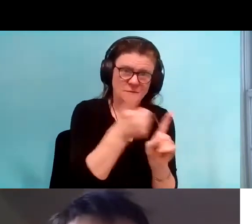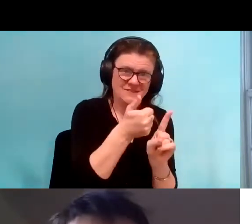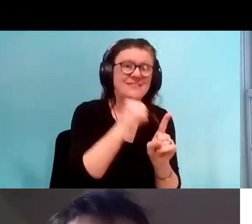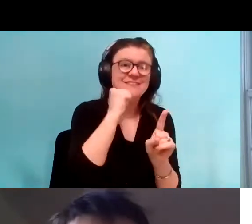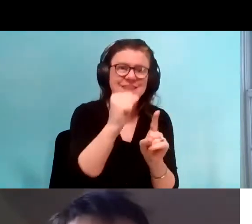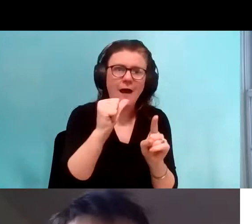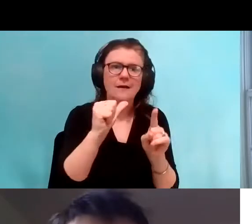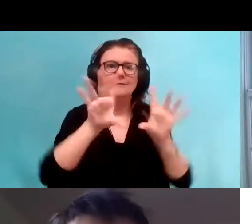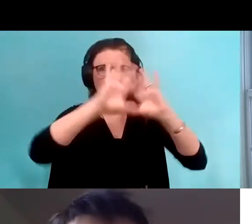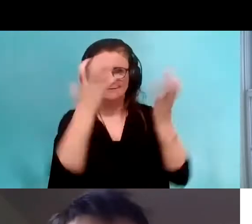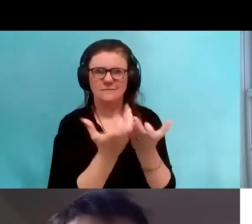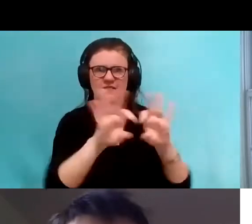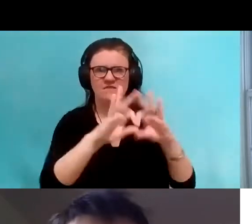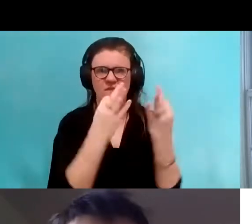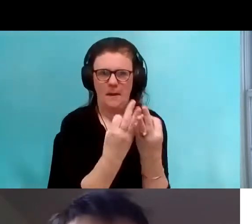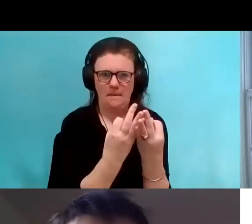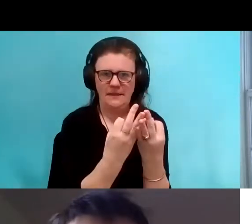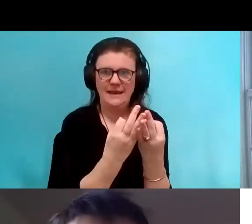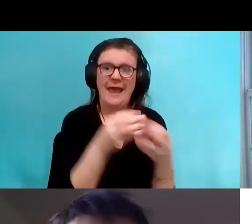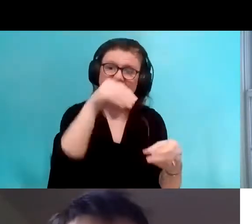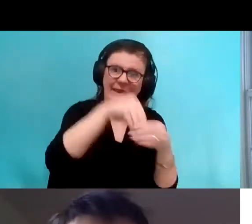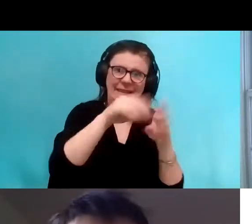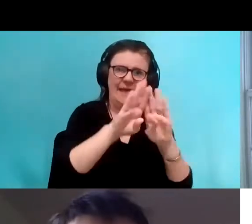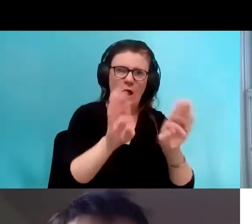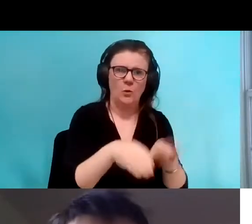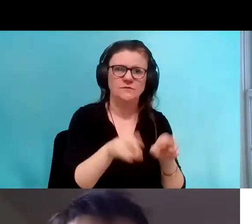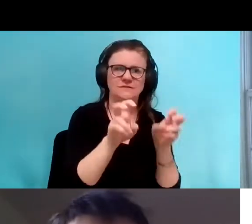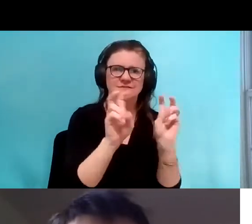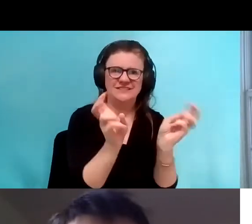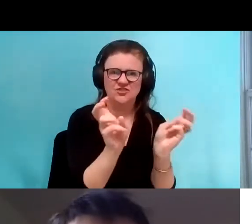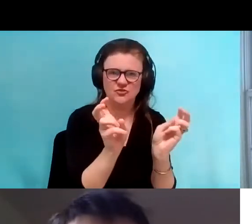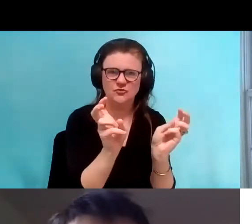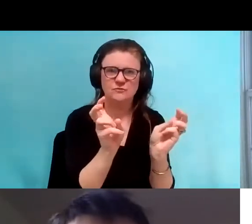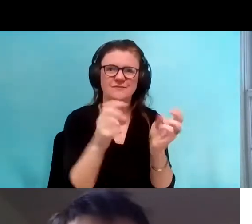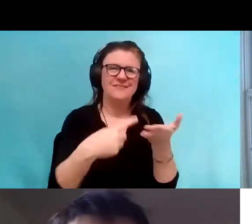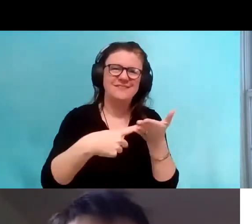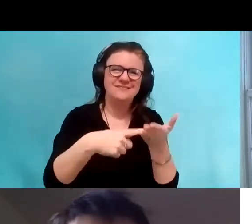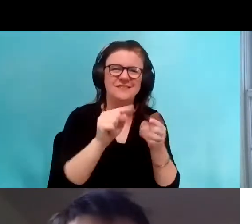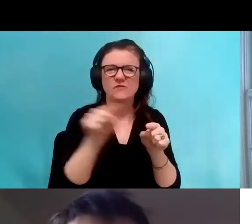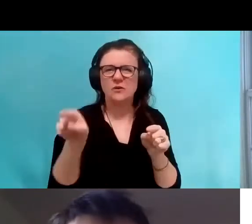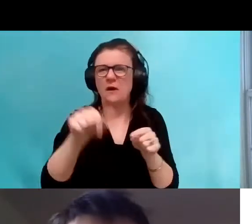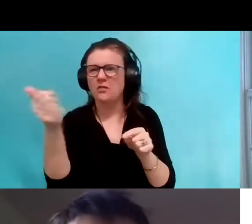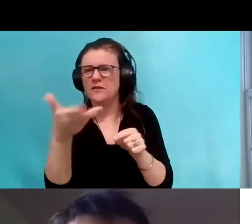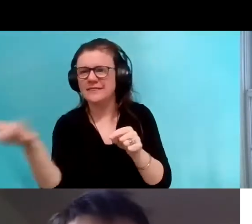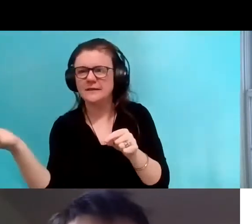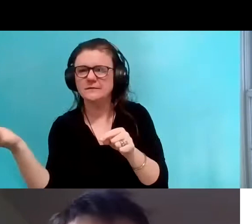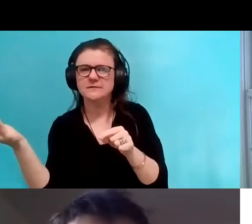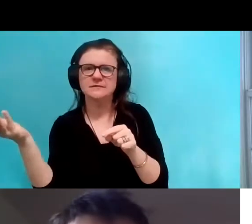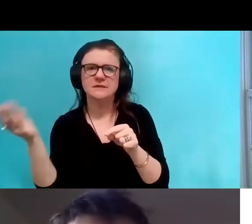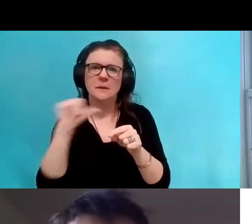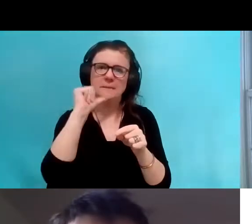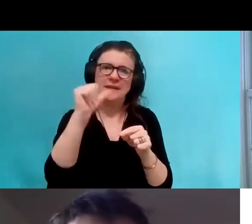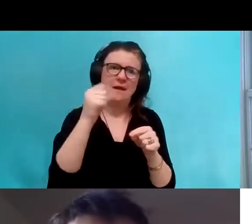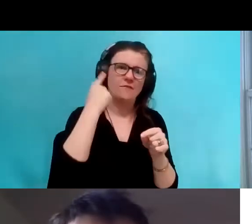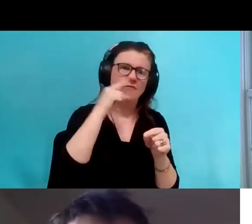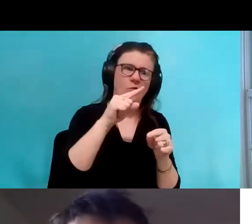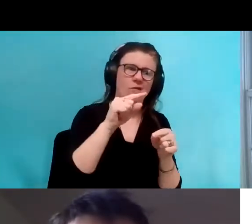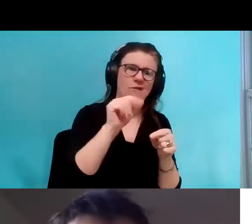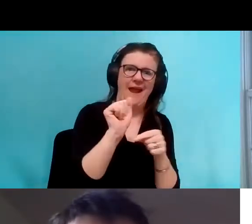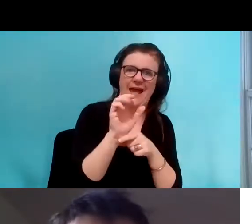and look at inter-household issues. I mean, we do that when it comes to time use and other things, but not in some other